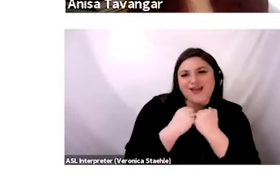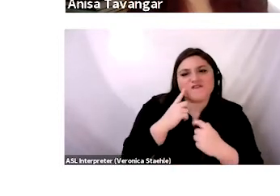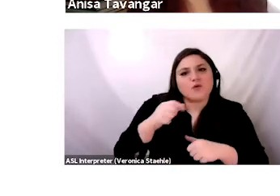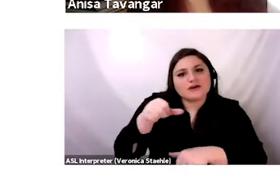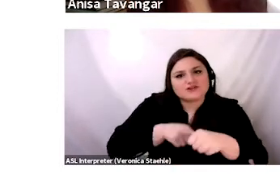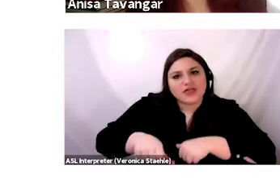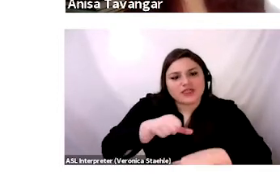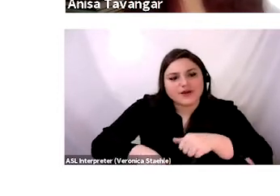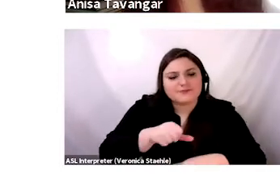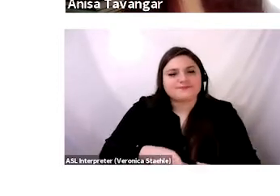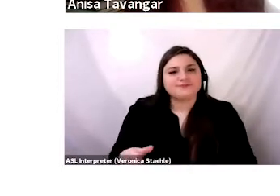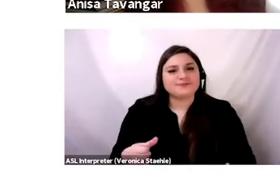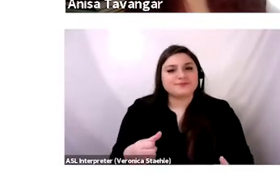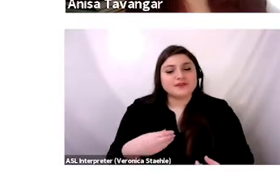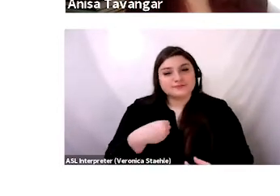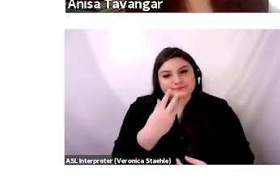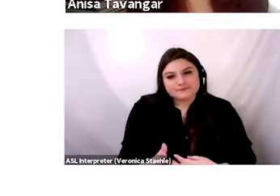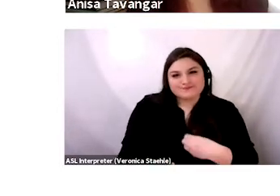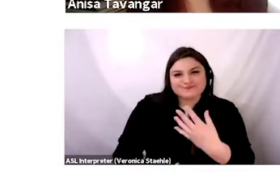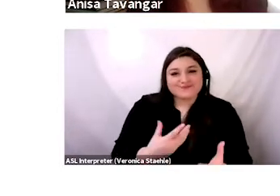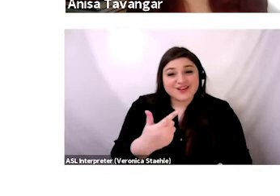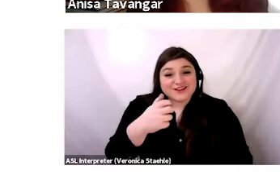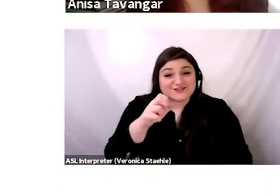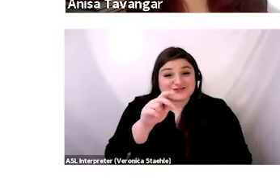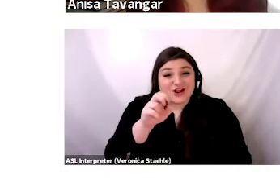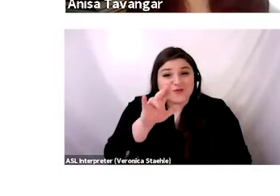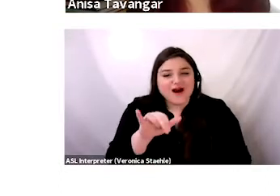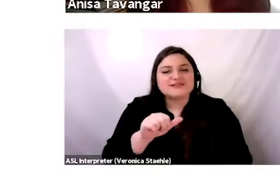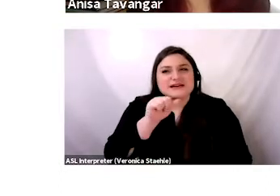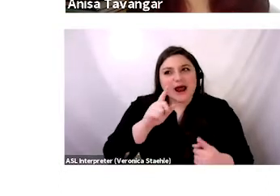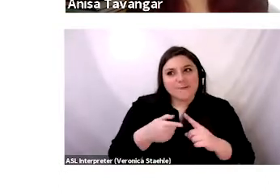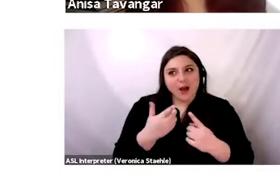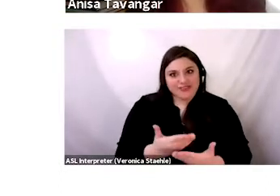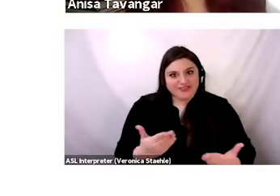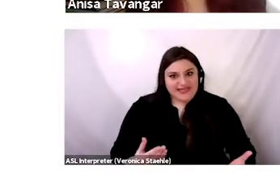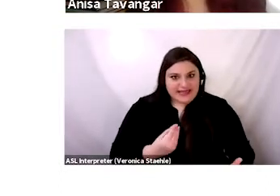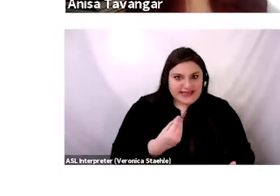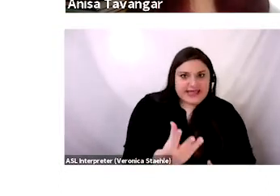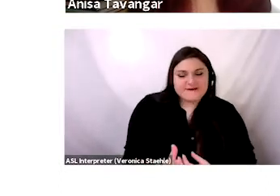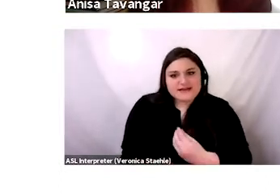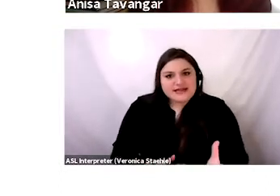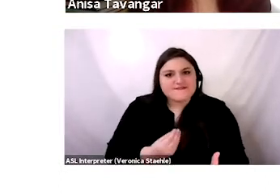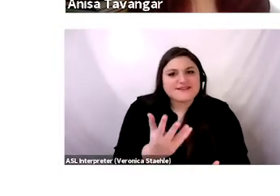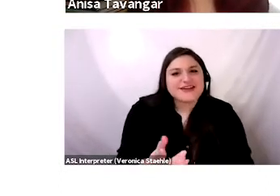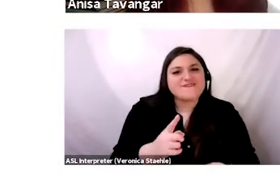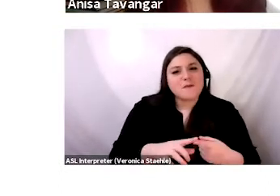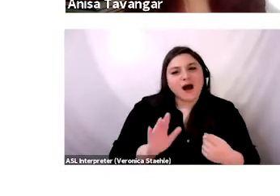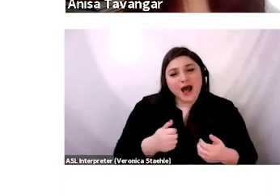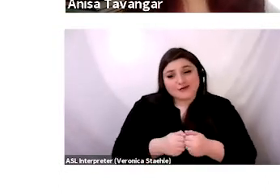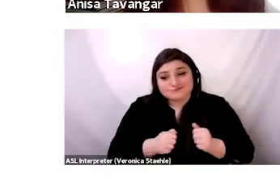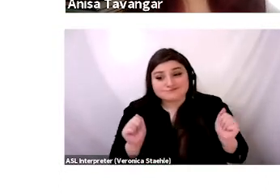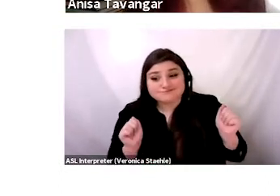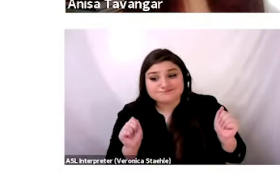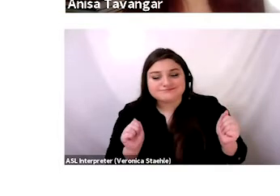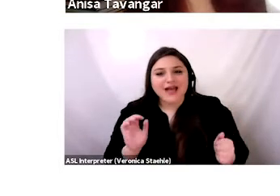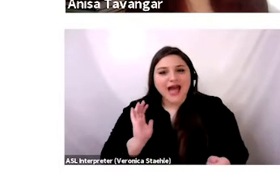others. Generosity, which is a sort of a spirit of open giving, not just material giving, I think, but also in our actions,